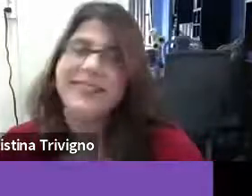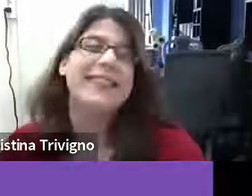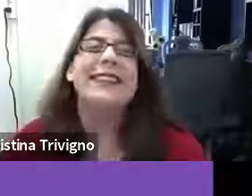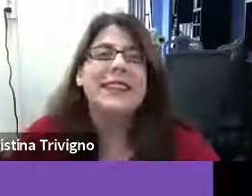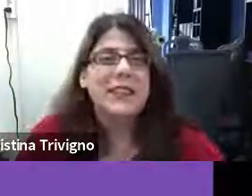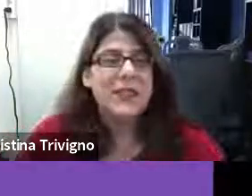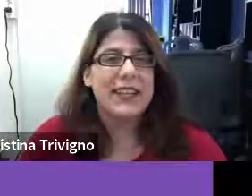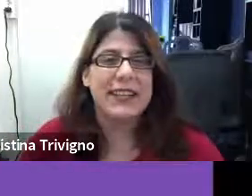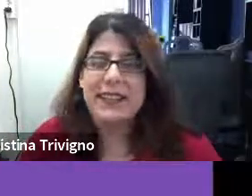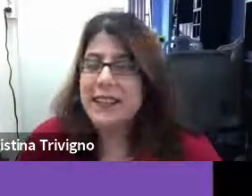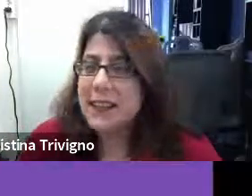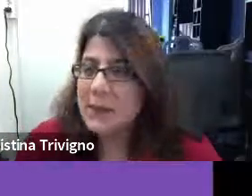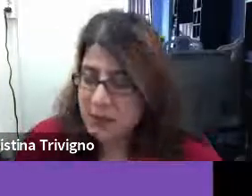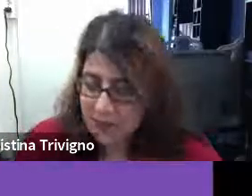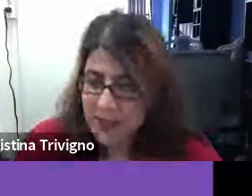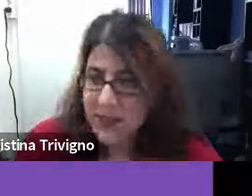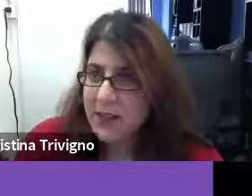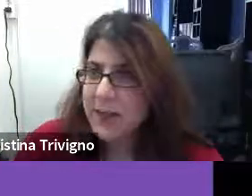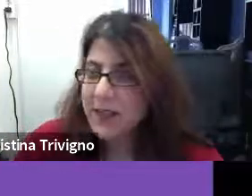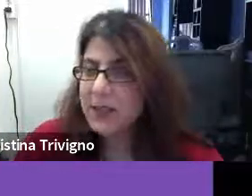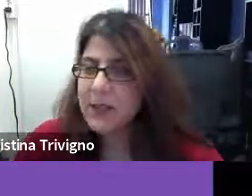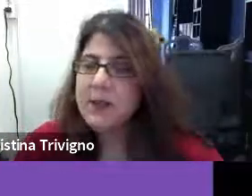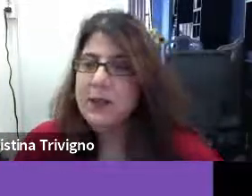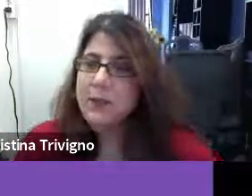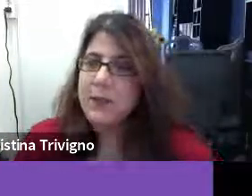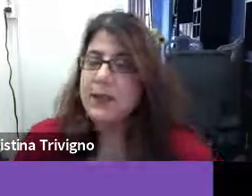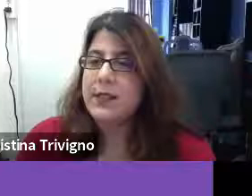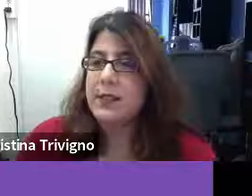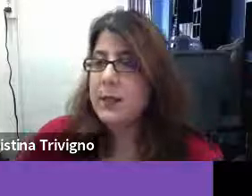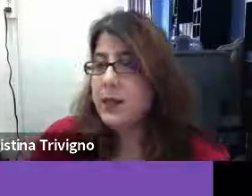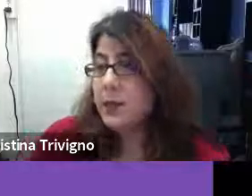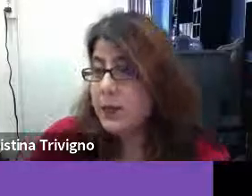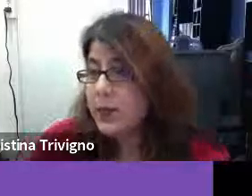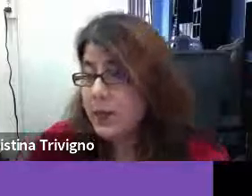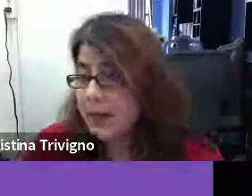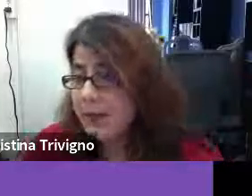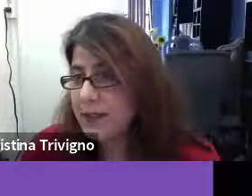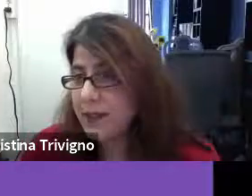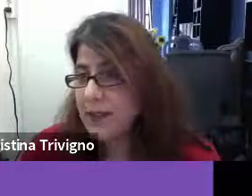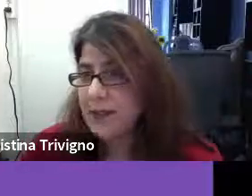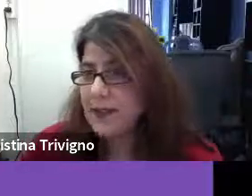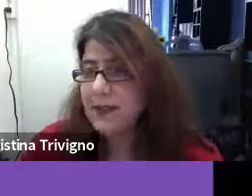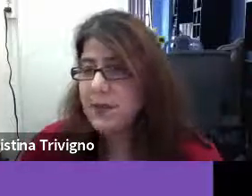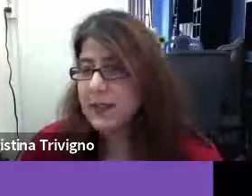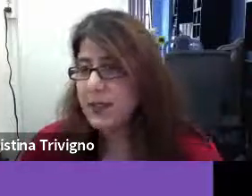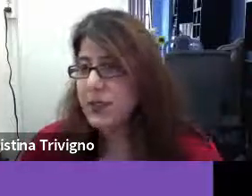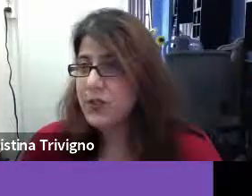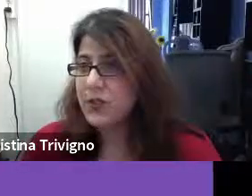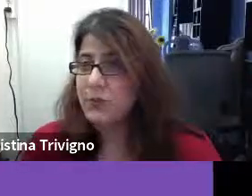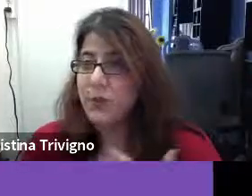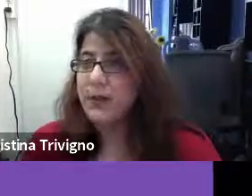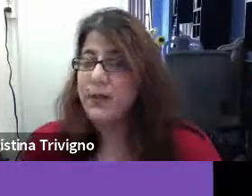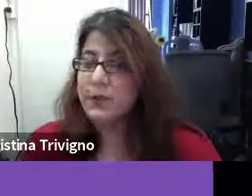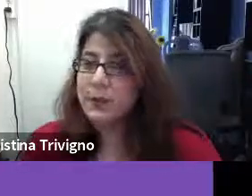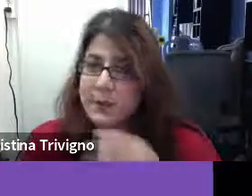go. Okay, so I'm going to start by talking a little bit about accessibility before your main event, because accessibility shouldn't